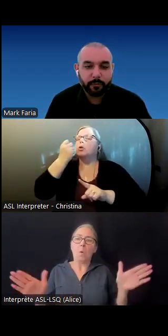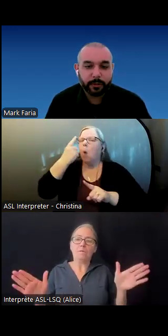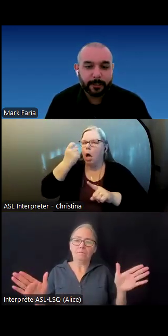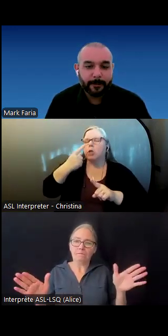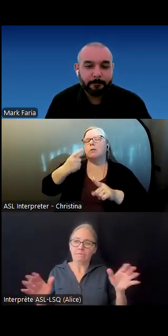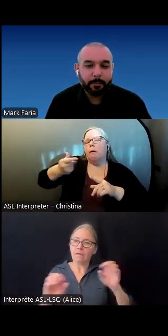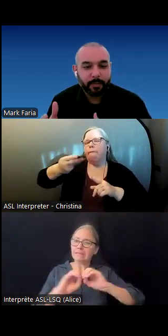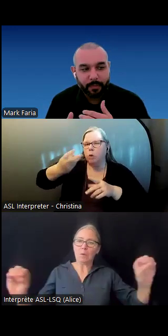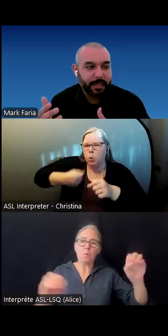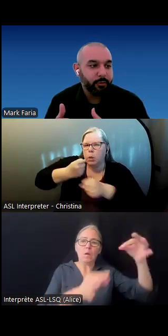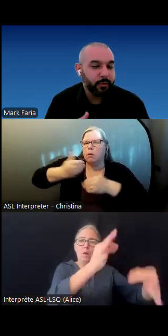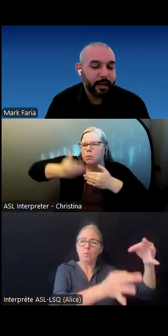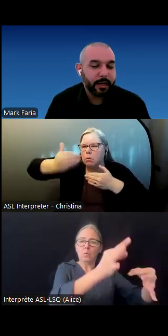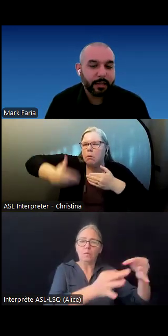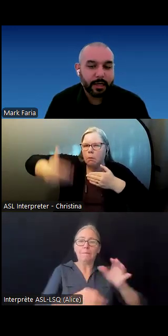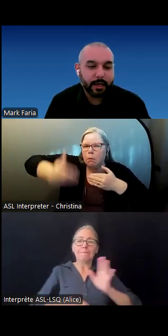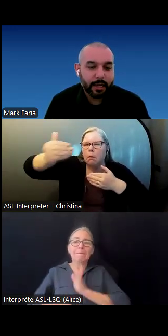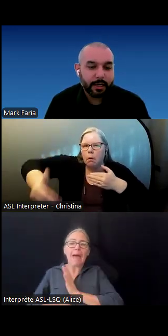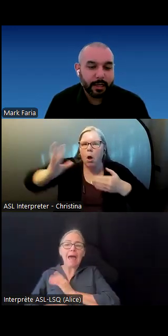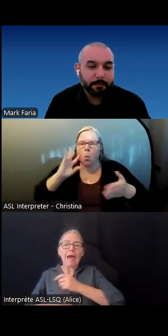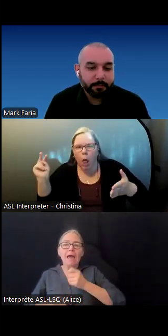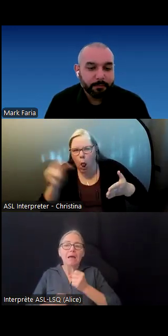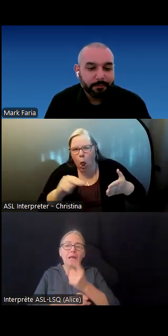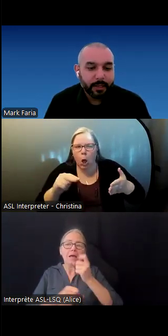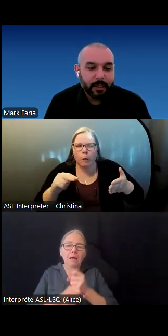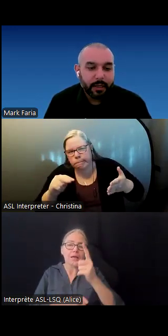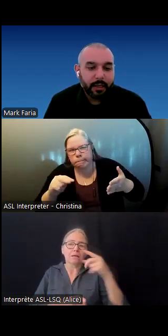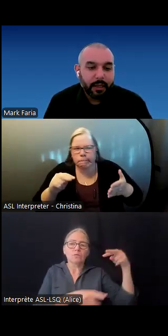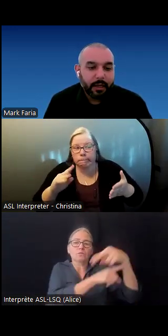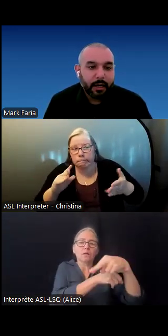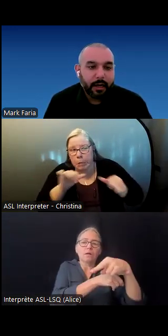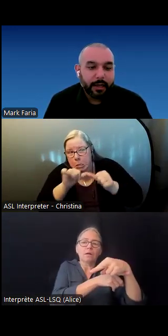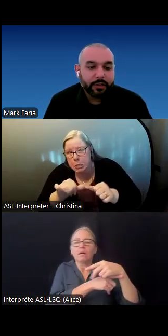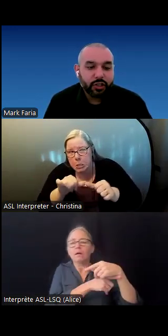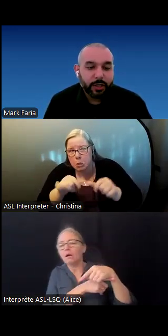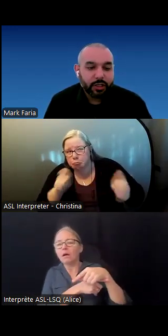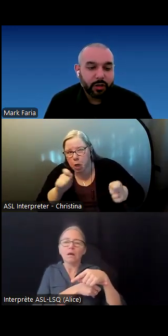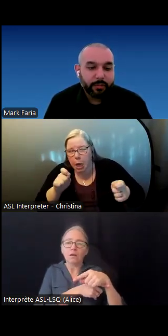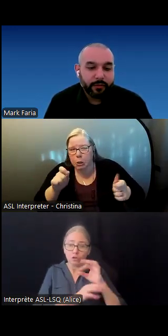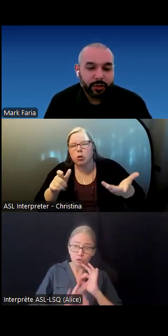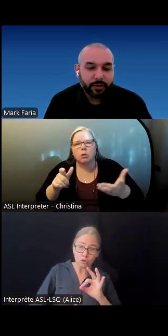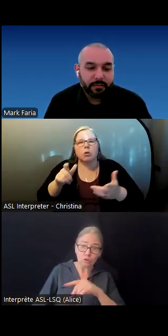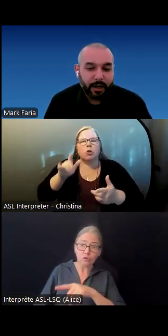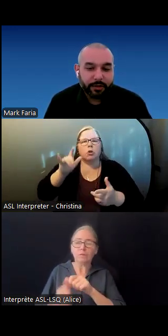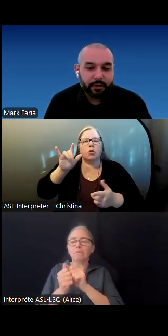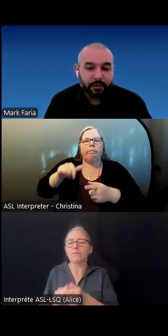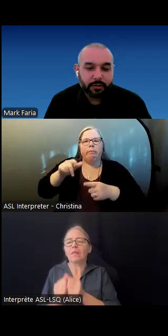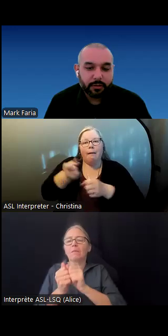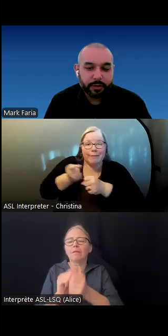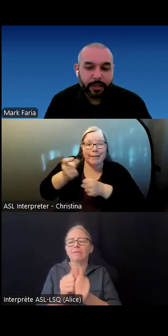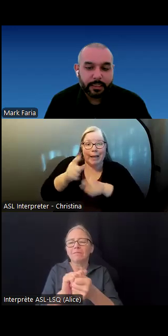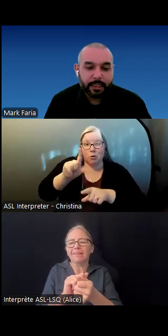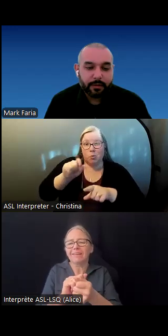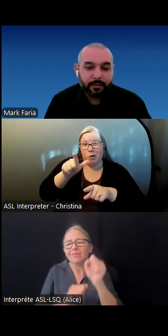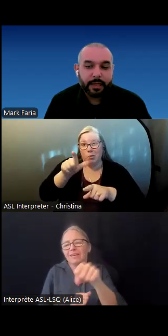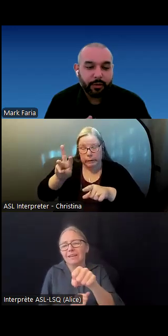year, hopefully they keep renewing that again and again and again. In a situation where a beneficiary is a minor or